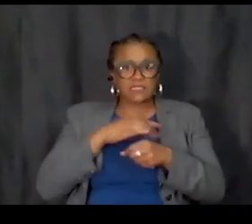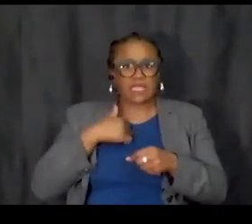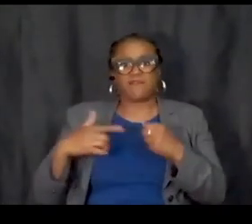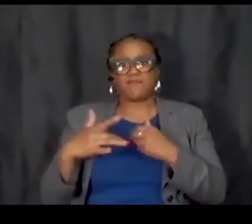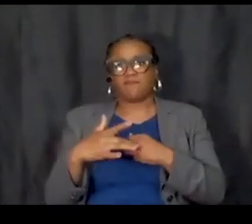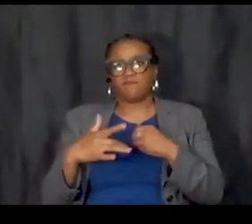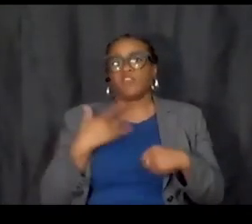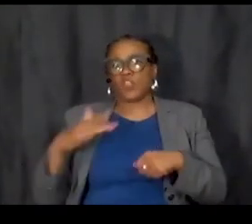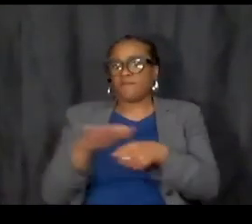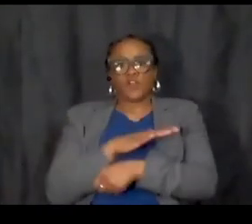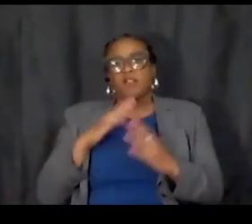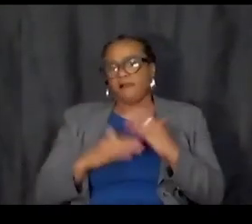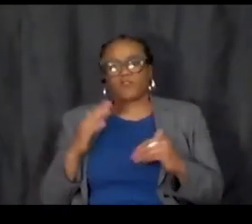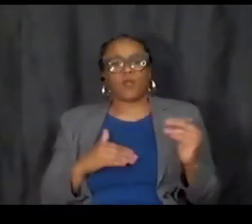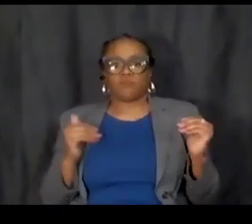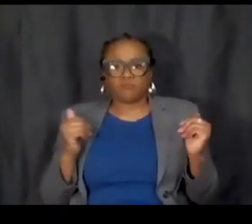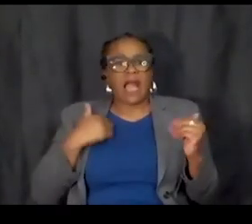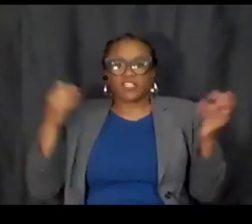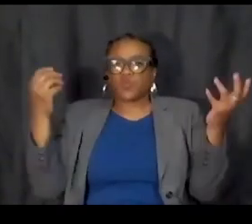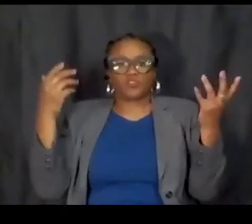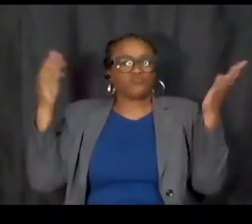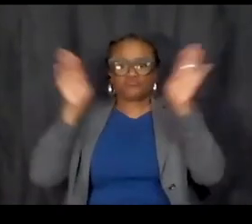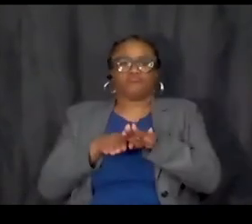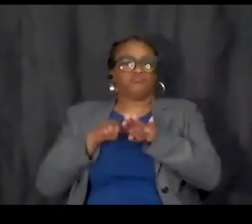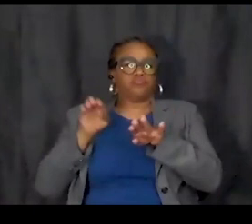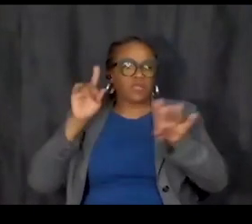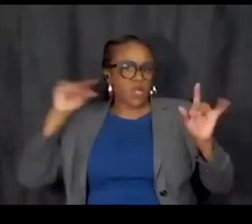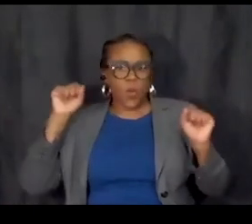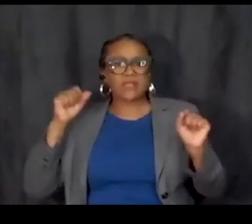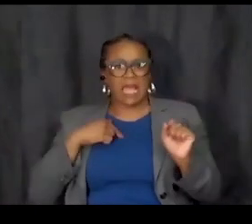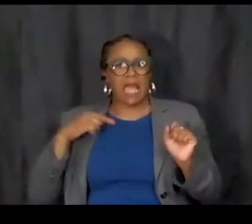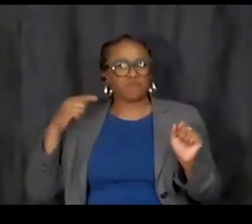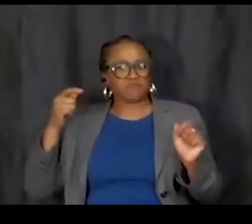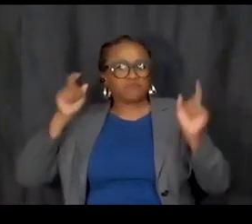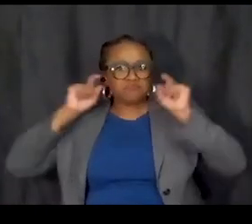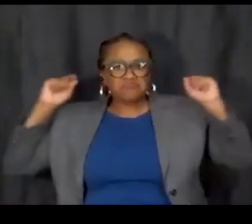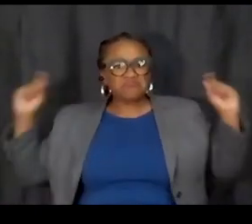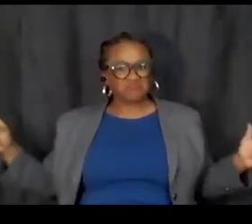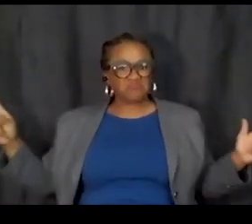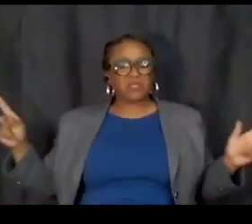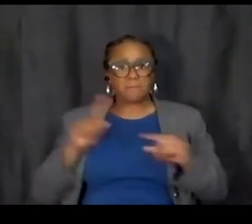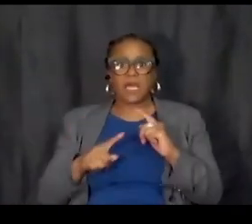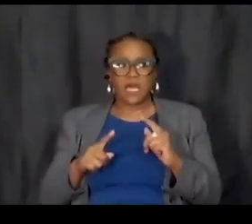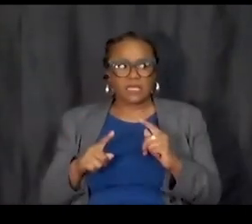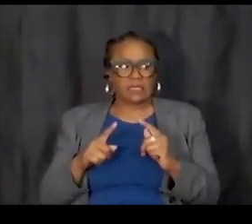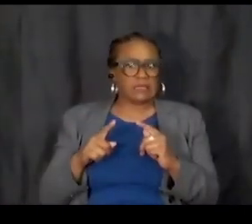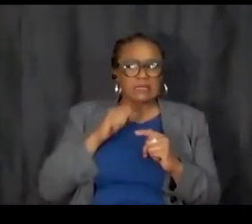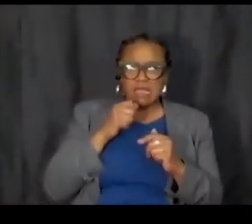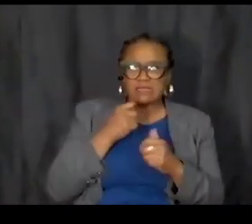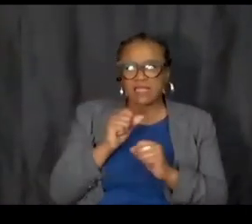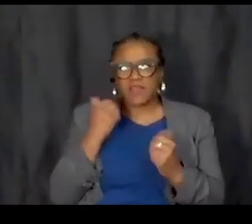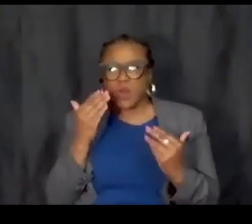that out. I think about that. But like, I do think actually that the, I don't know, intersection or conflicts